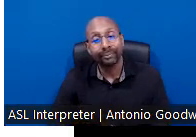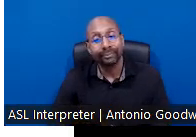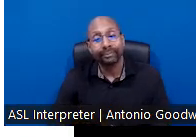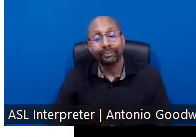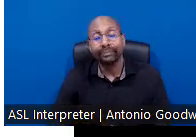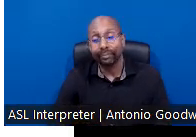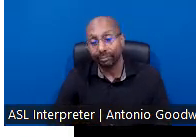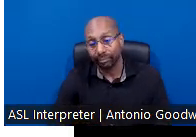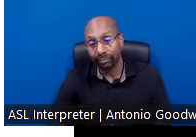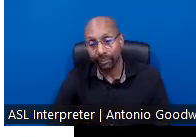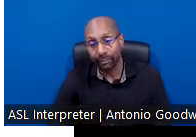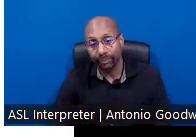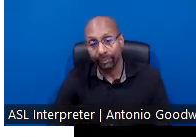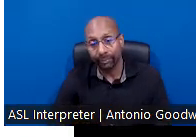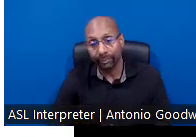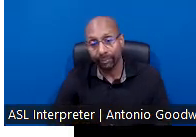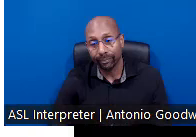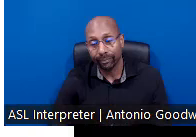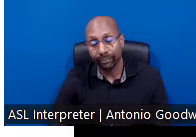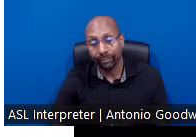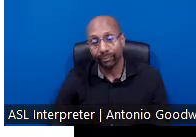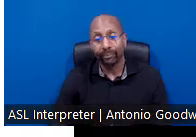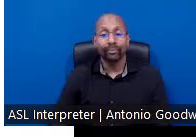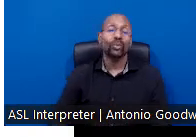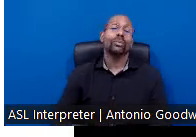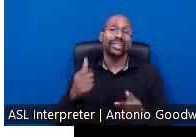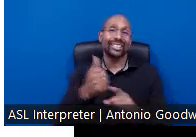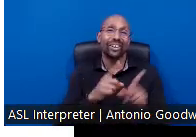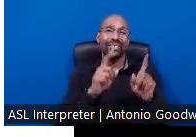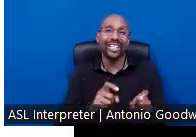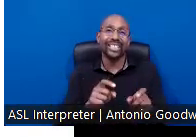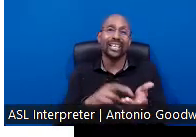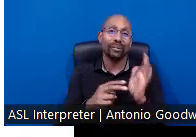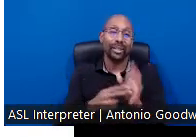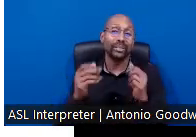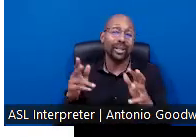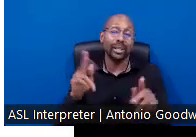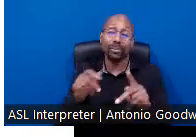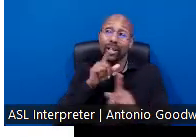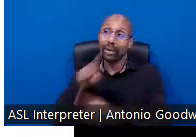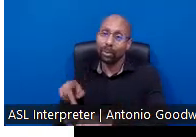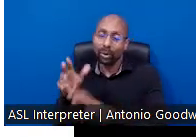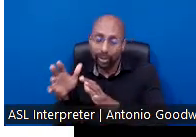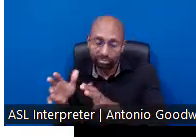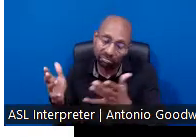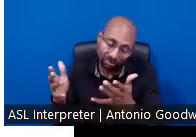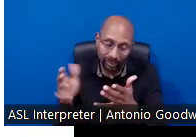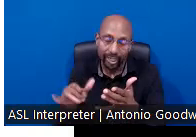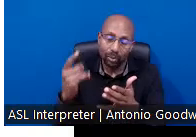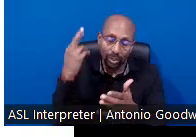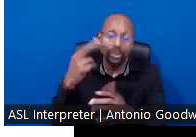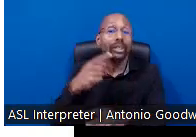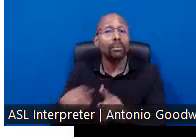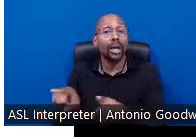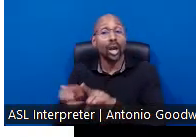reporting, but we're also basing it upon hospitalizations and general sickness around COVID-19, and we've done